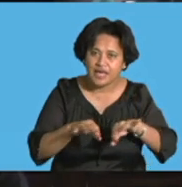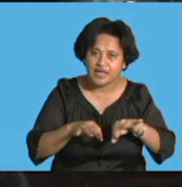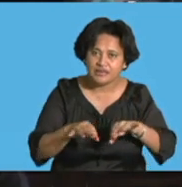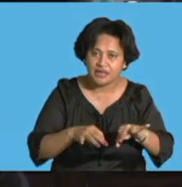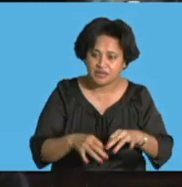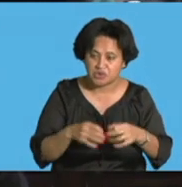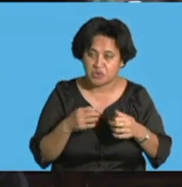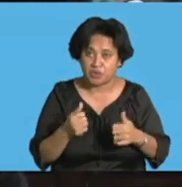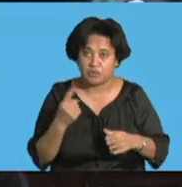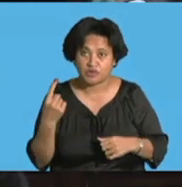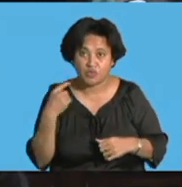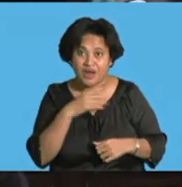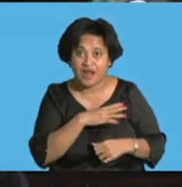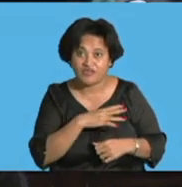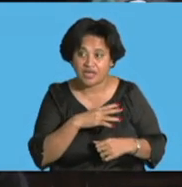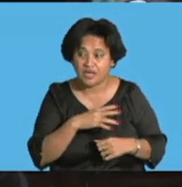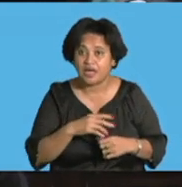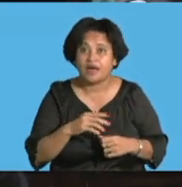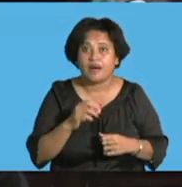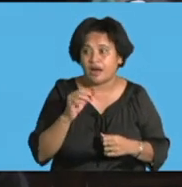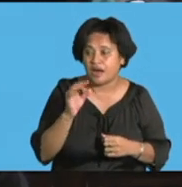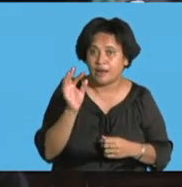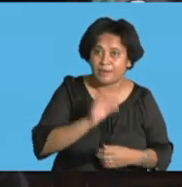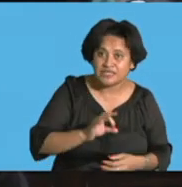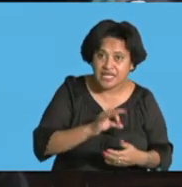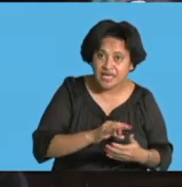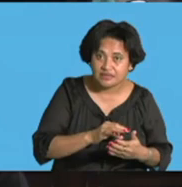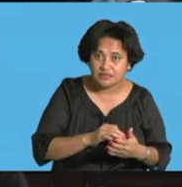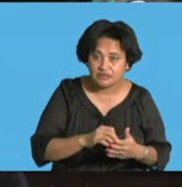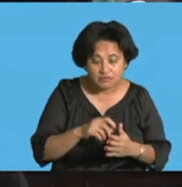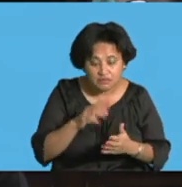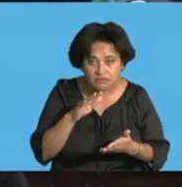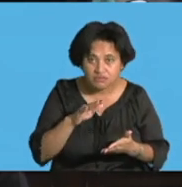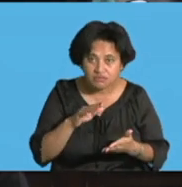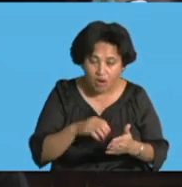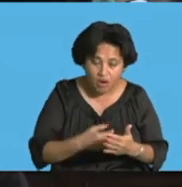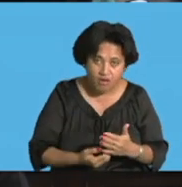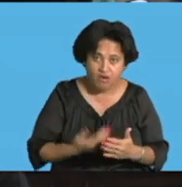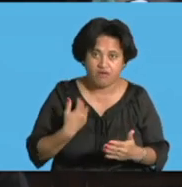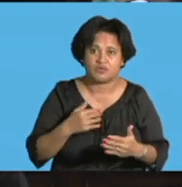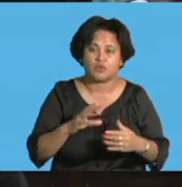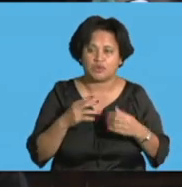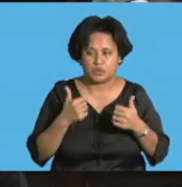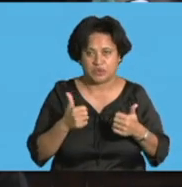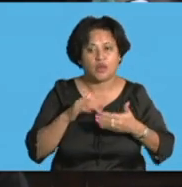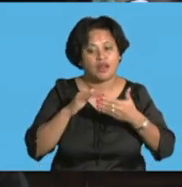tax deduction on FNPF paid by employers will increase confidence of businesses and help